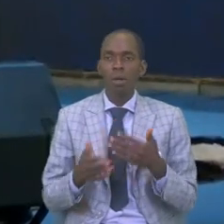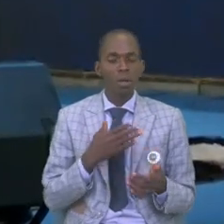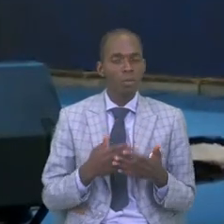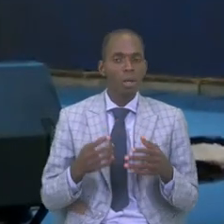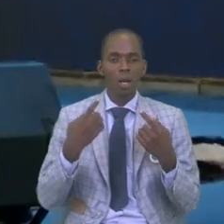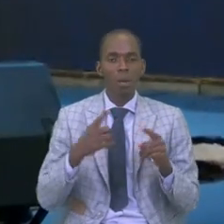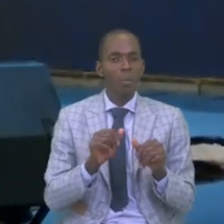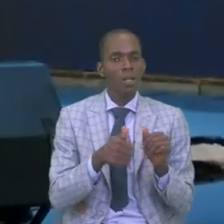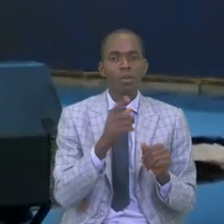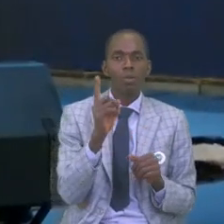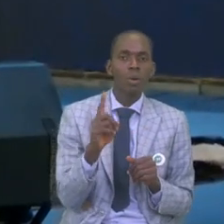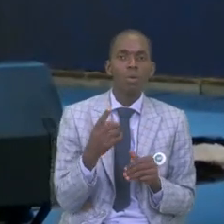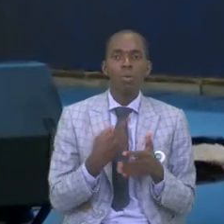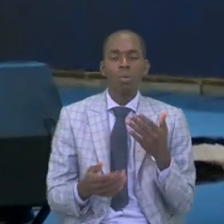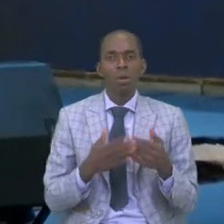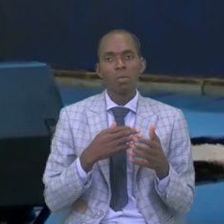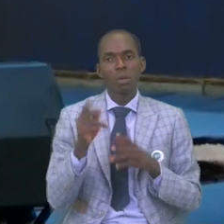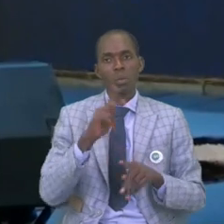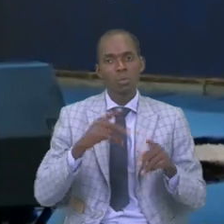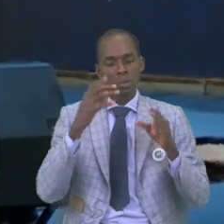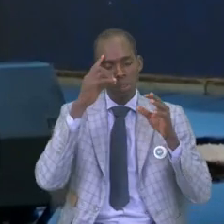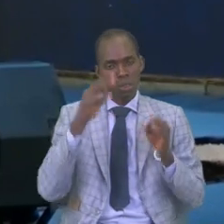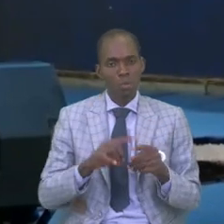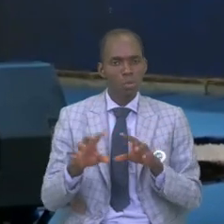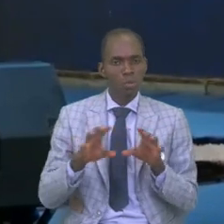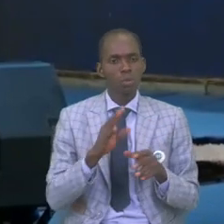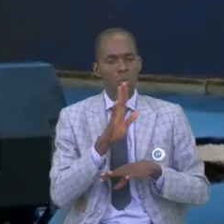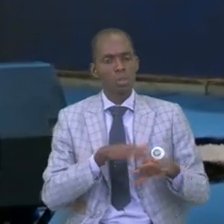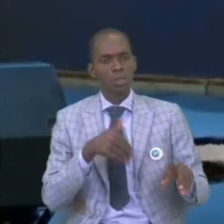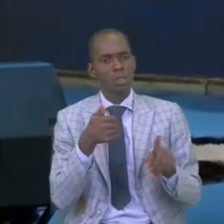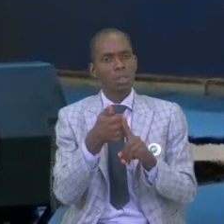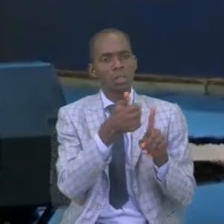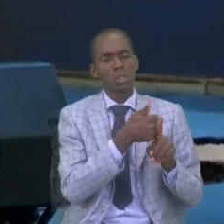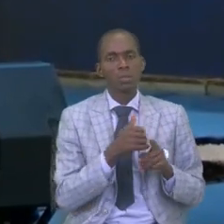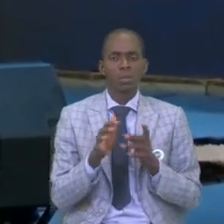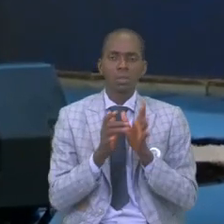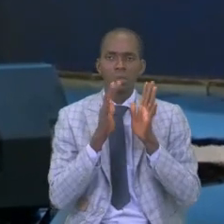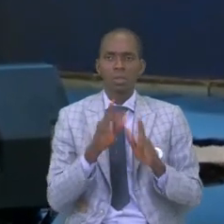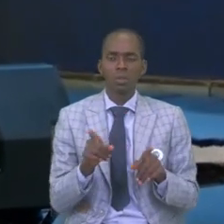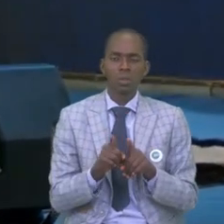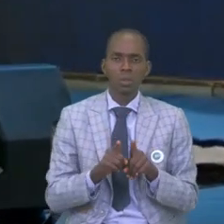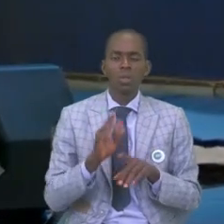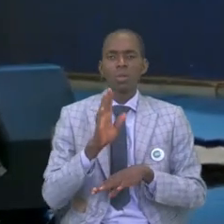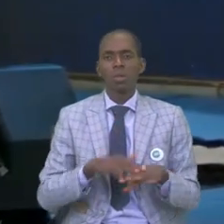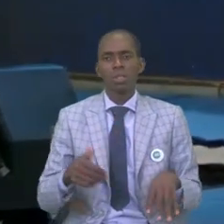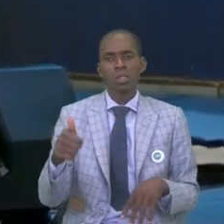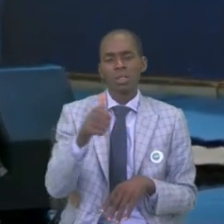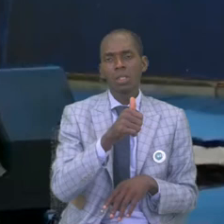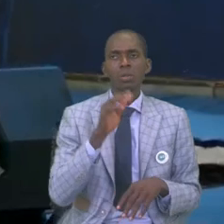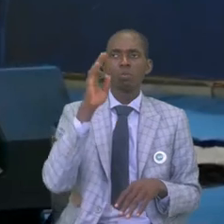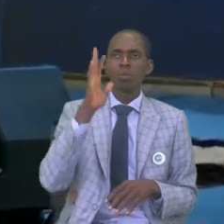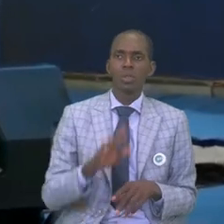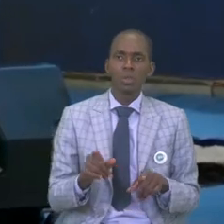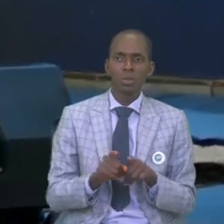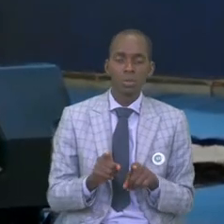they're going to do, and they're saying they're Christians too, they say they're born again too, they say they're preachers too, they say they're Christian workers, they